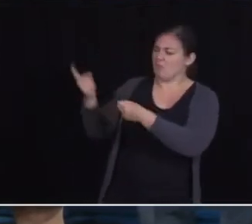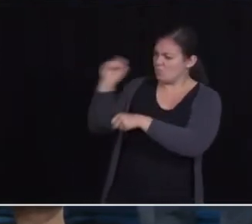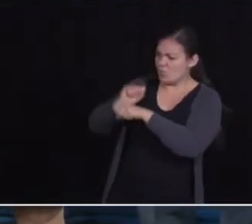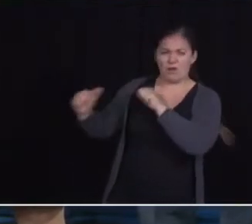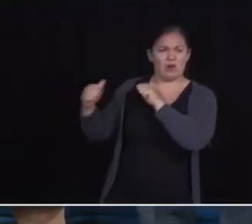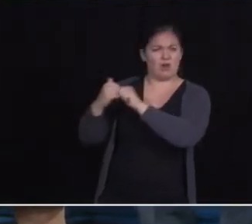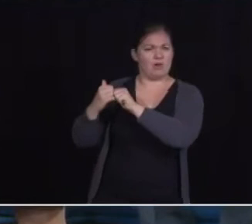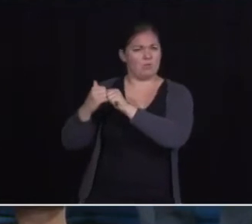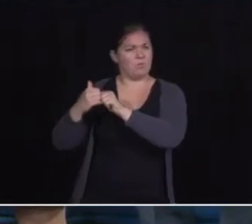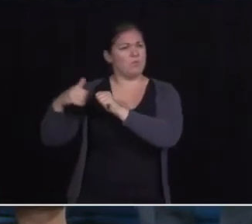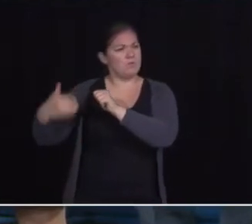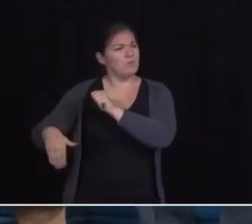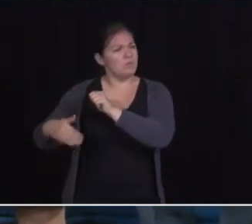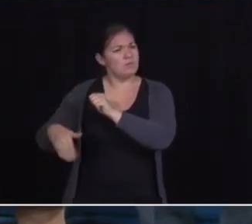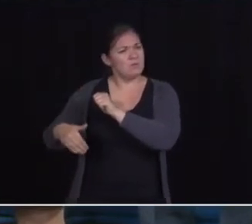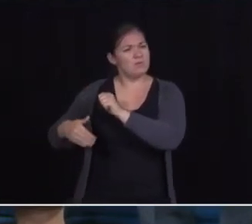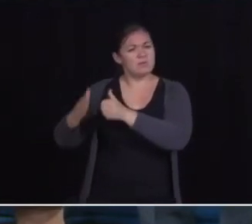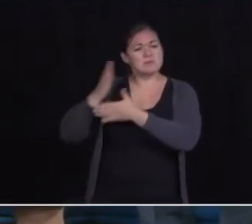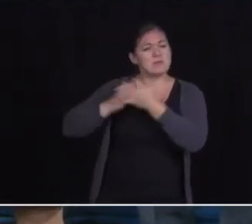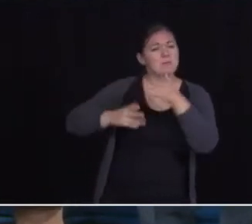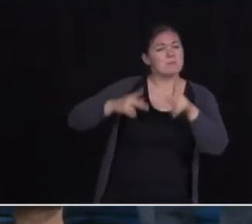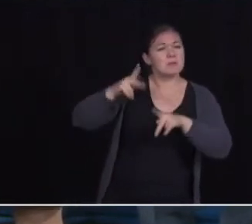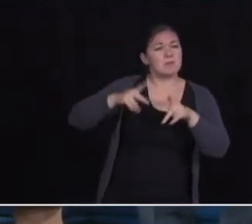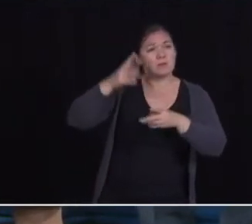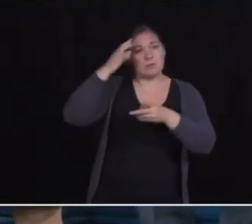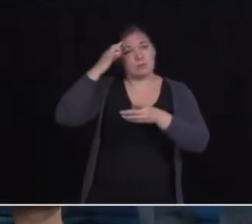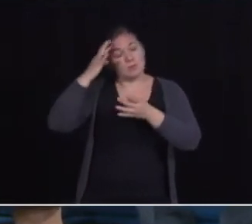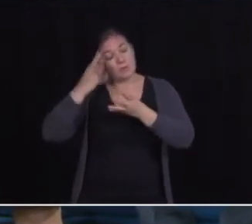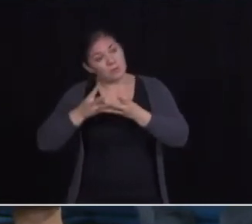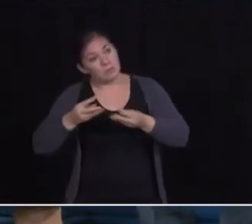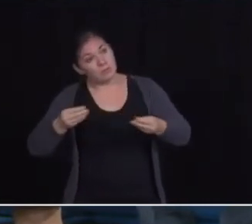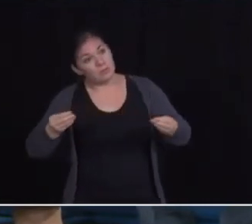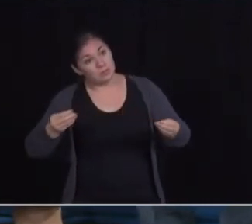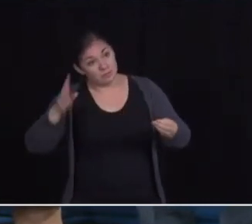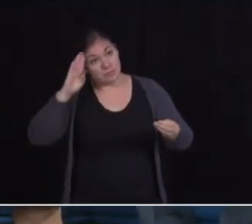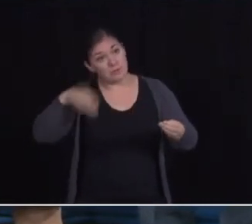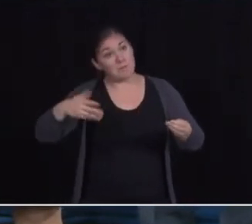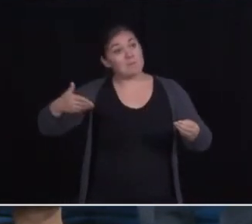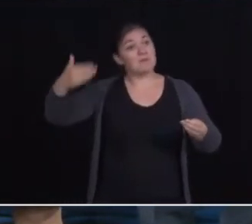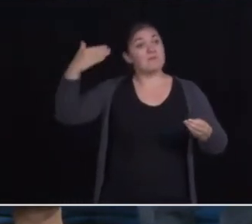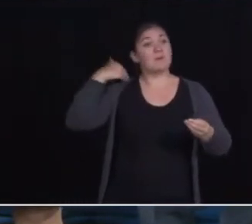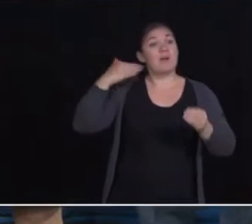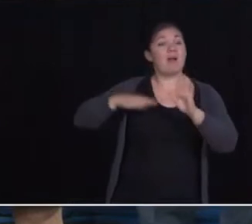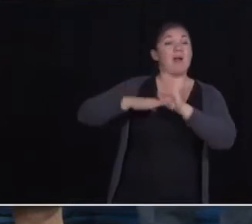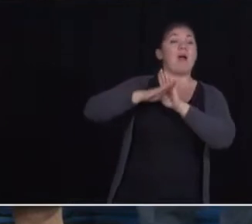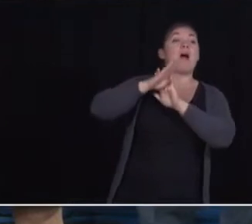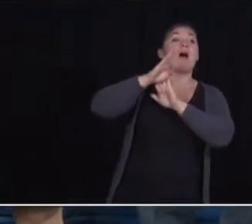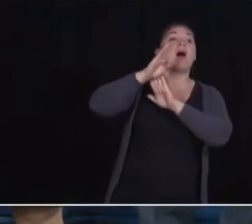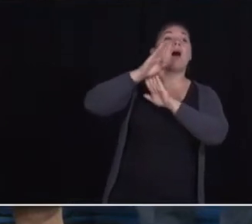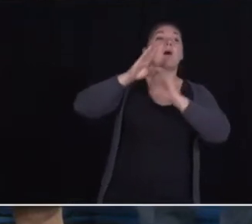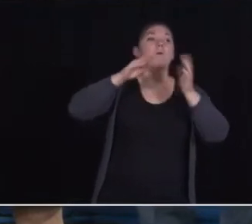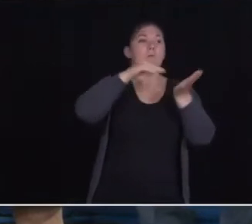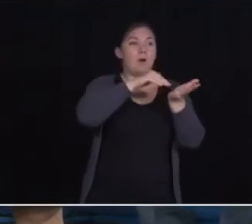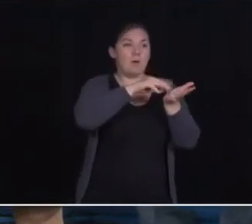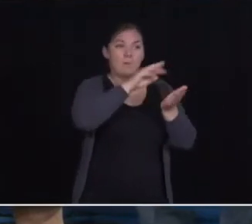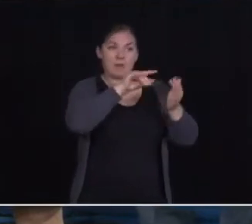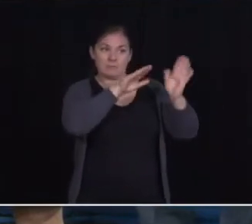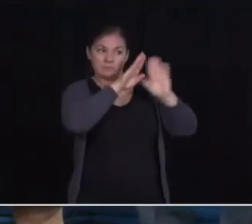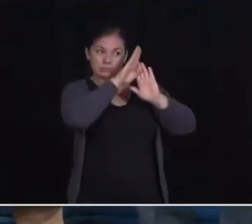that sometimes have a short memory. He got us through the worst of it before and got us back down to 100